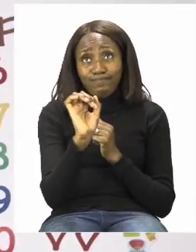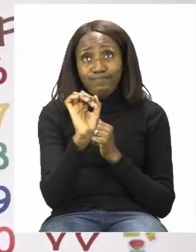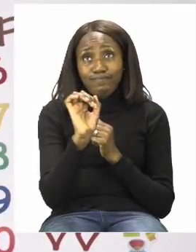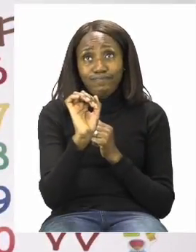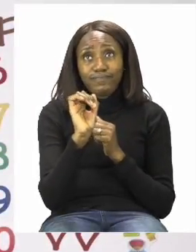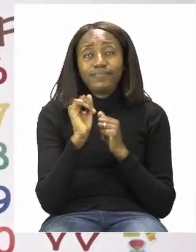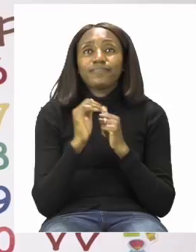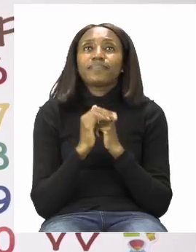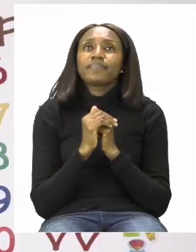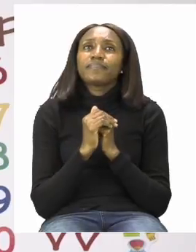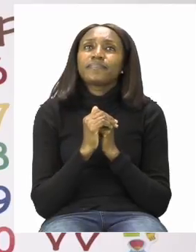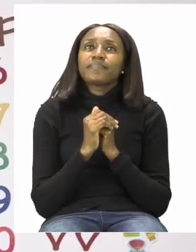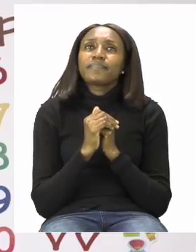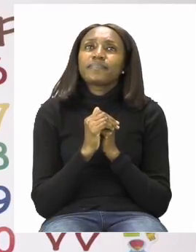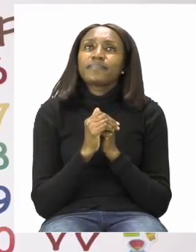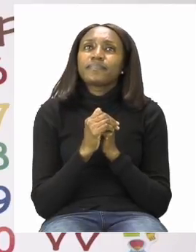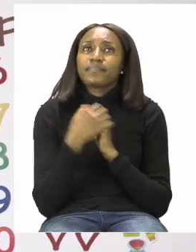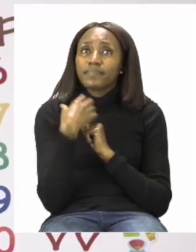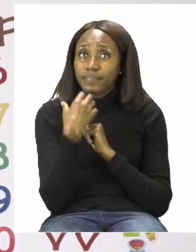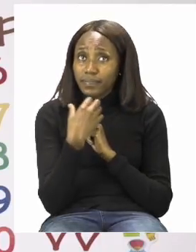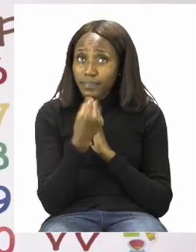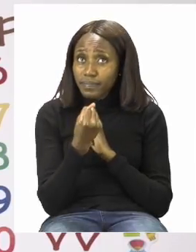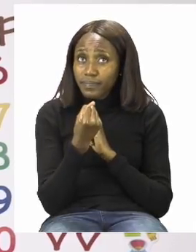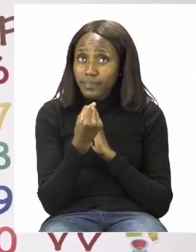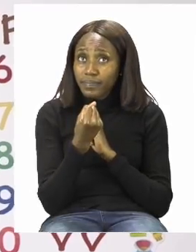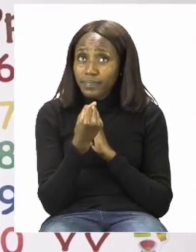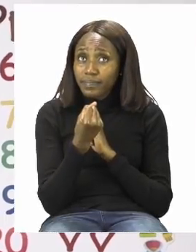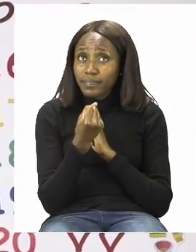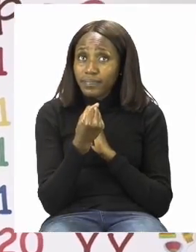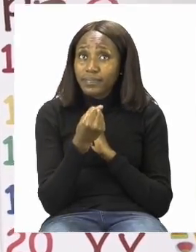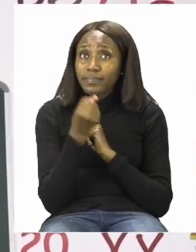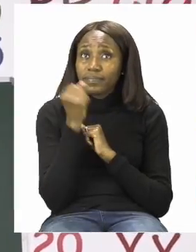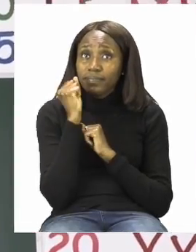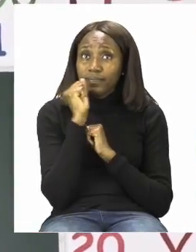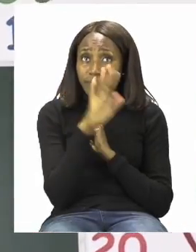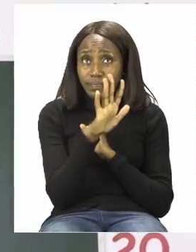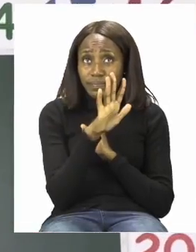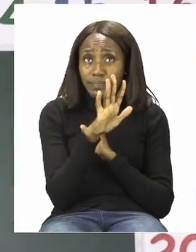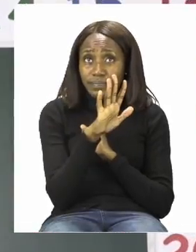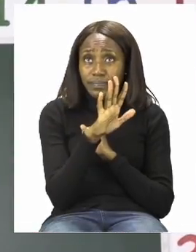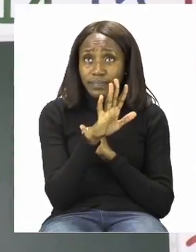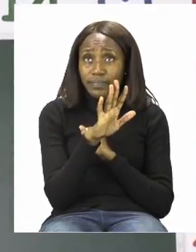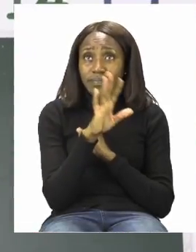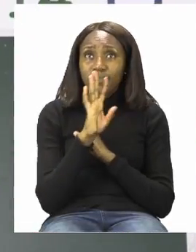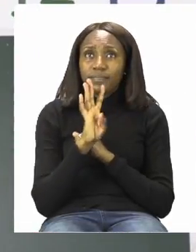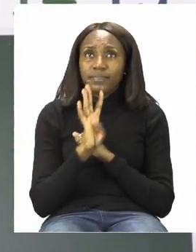booklet. We have, let's count them together, 5,